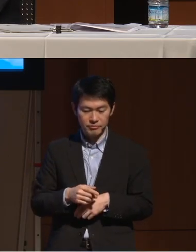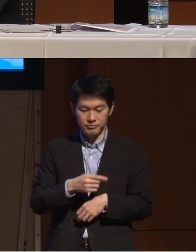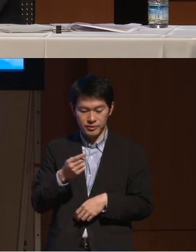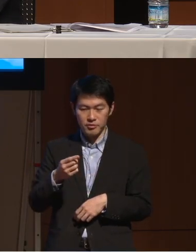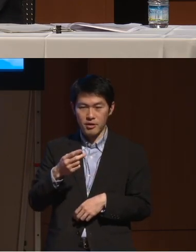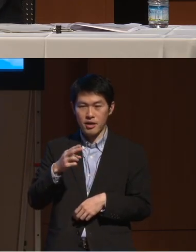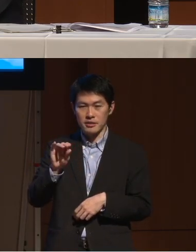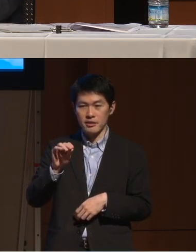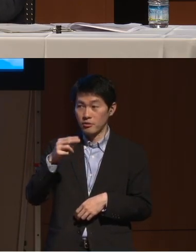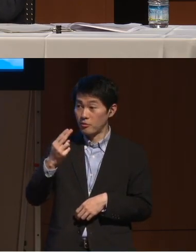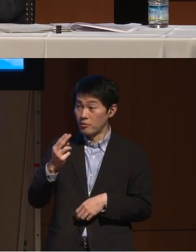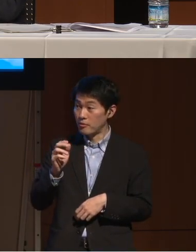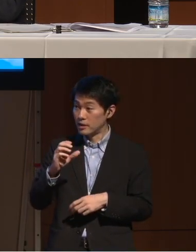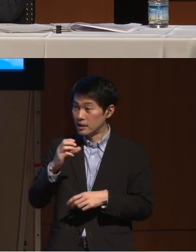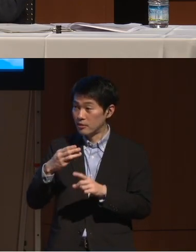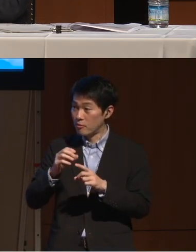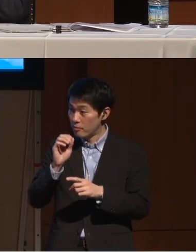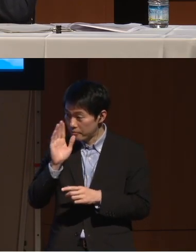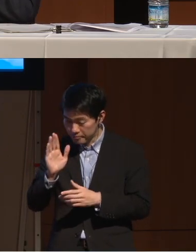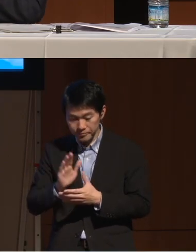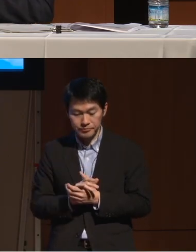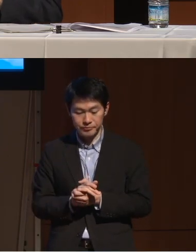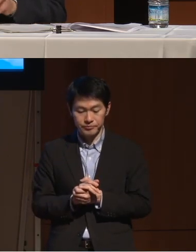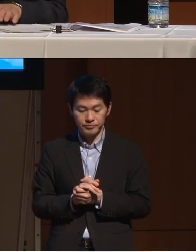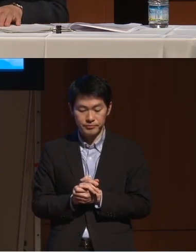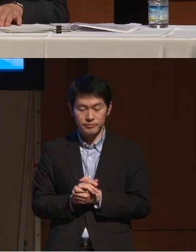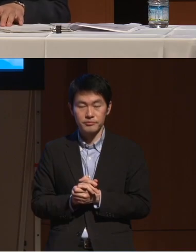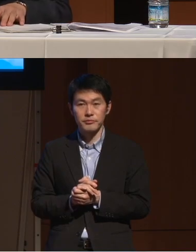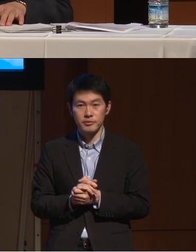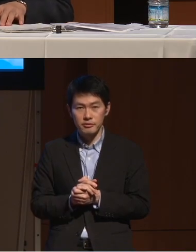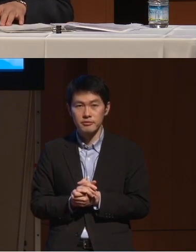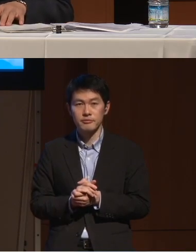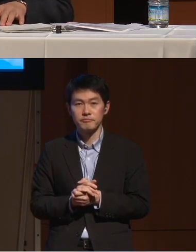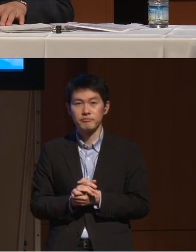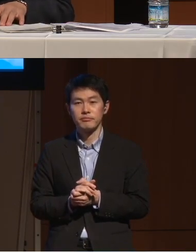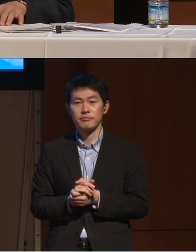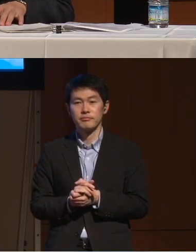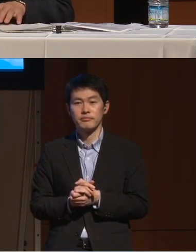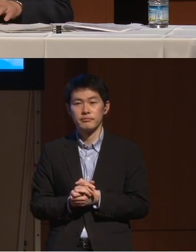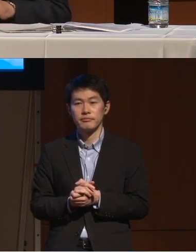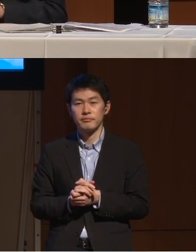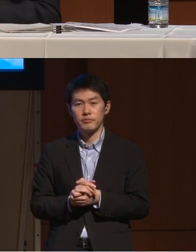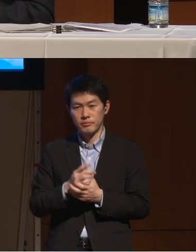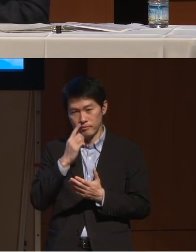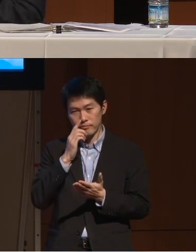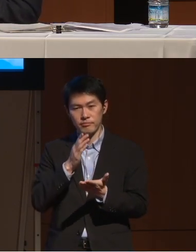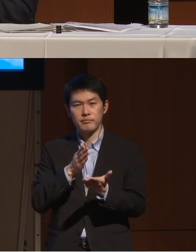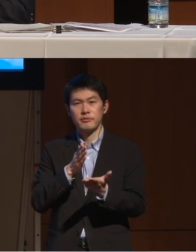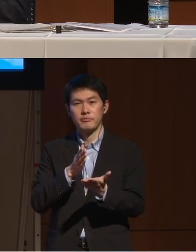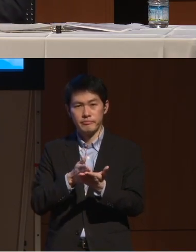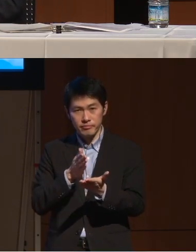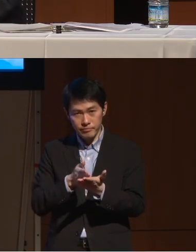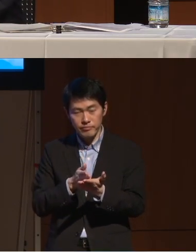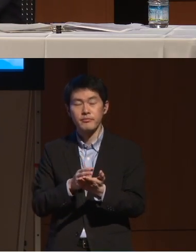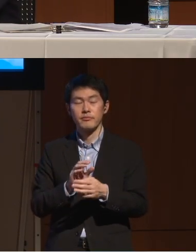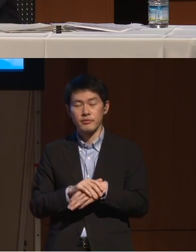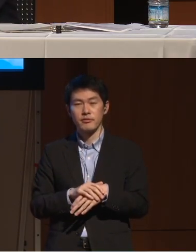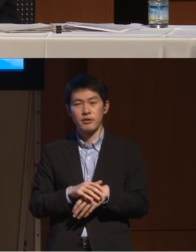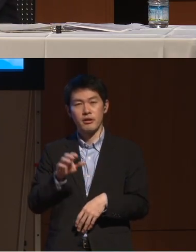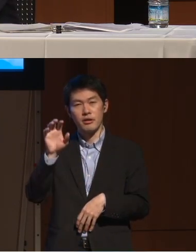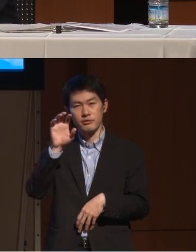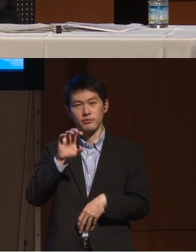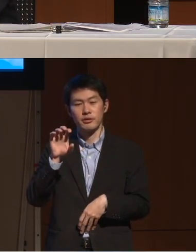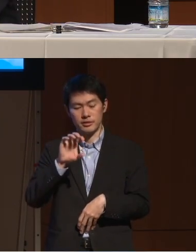So just to echo the themes, first, I do think that